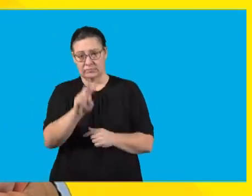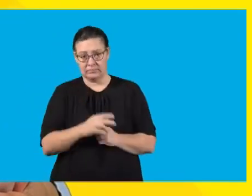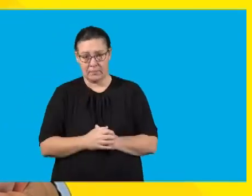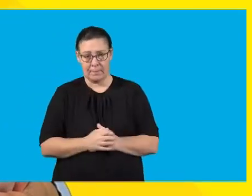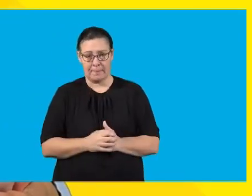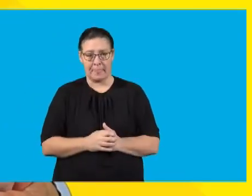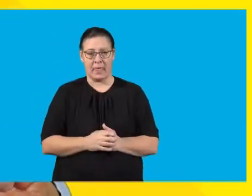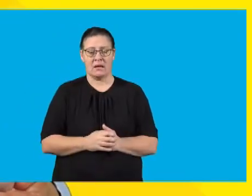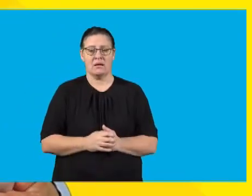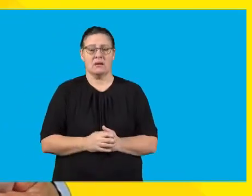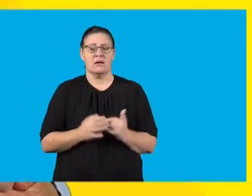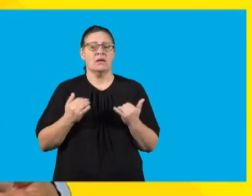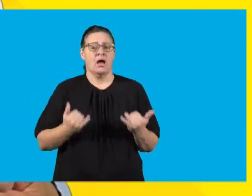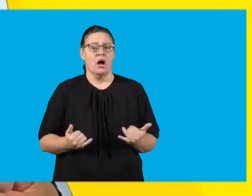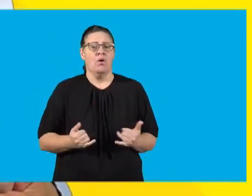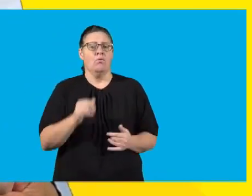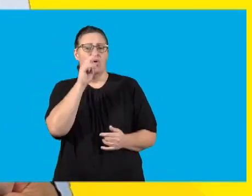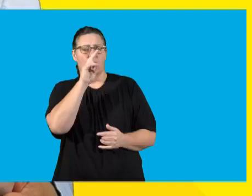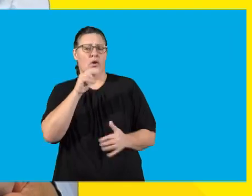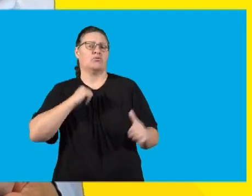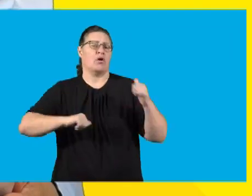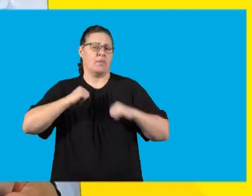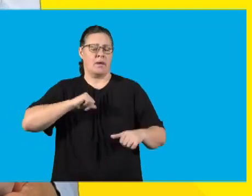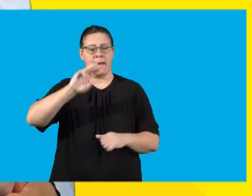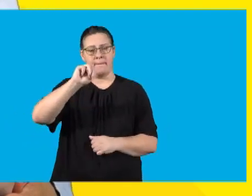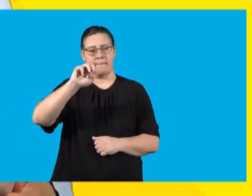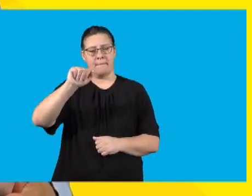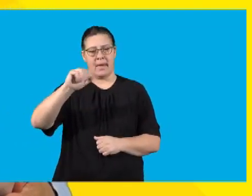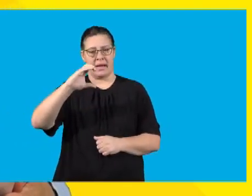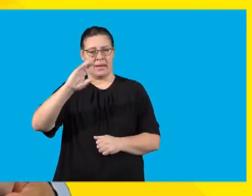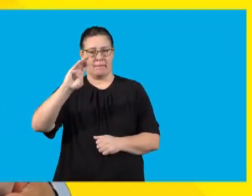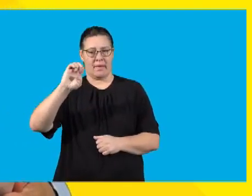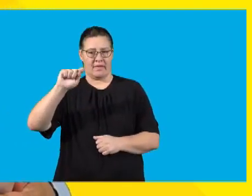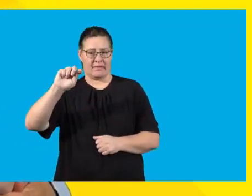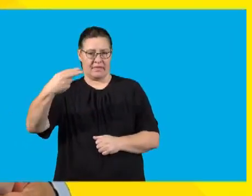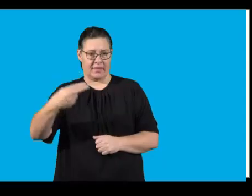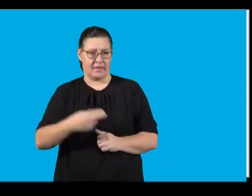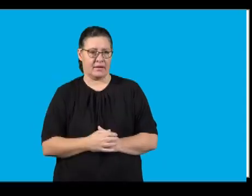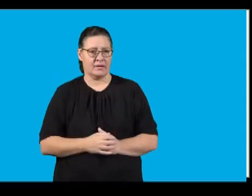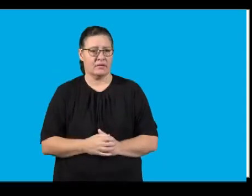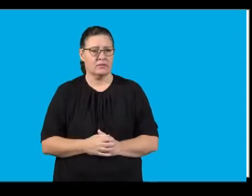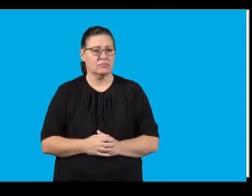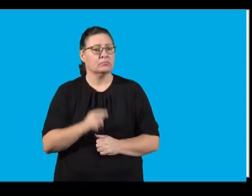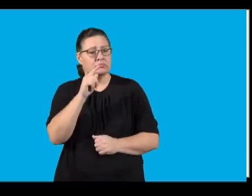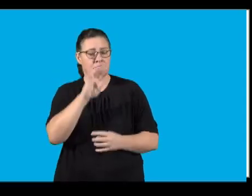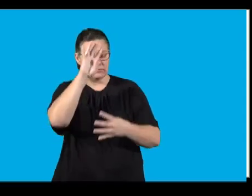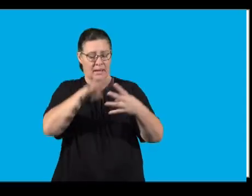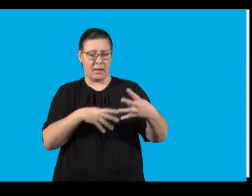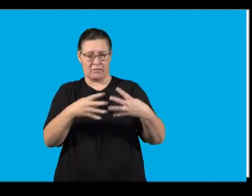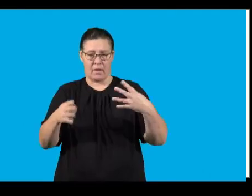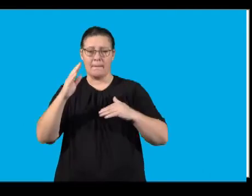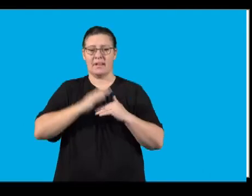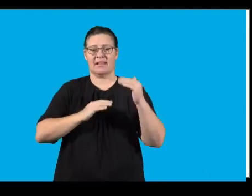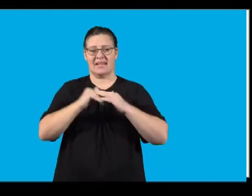those aspects as well. Now, let's look at our drama Macbeth, all right? And our question is, can you